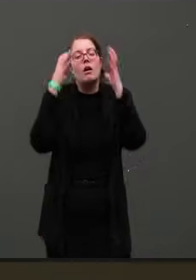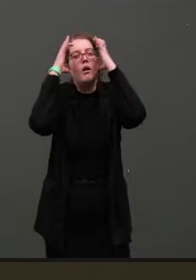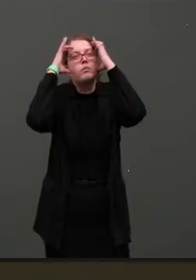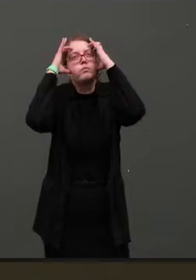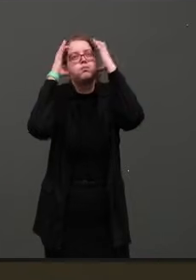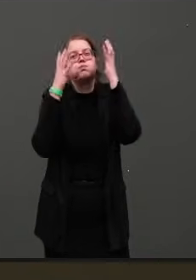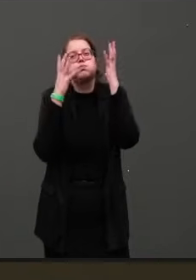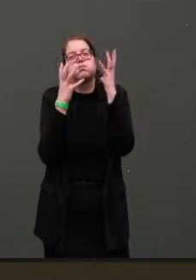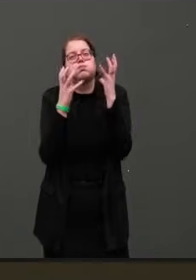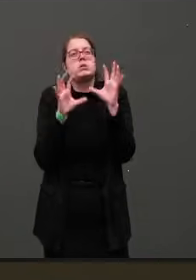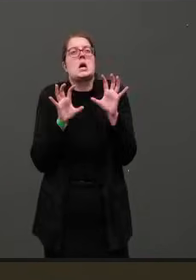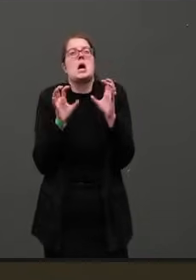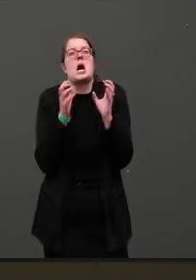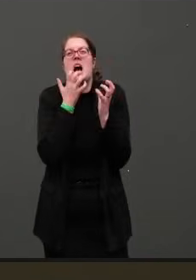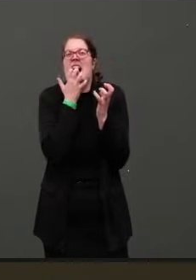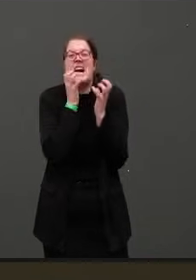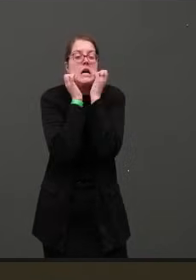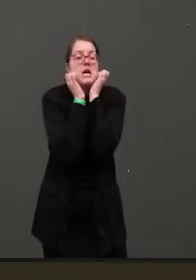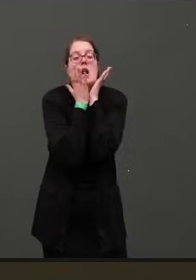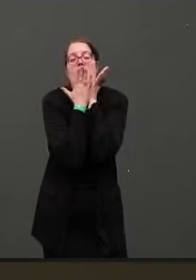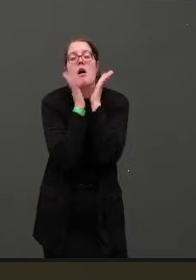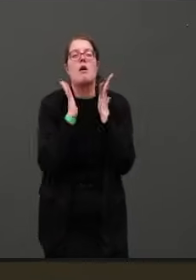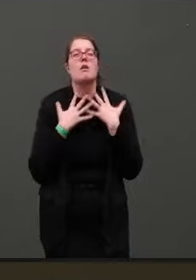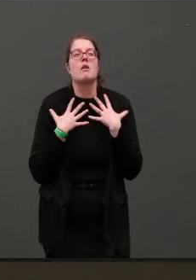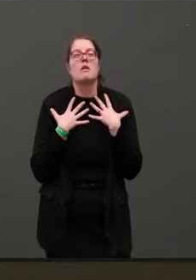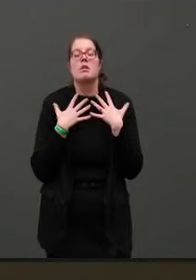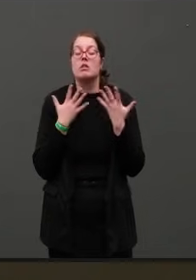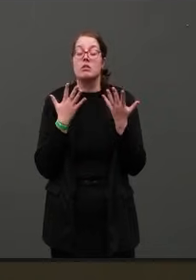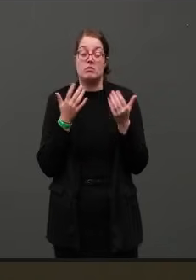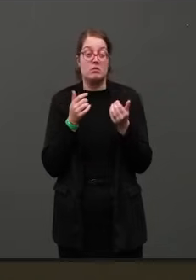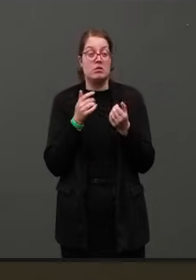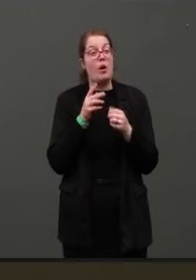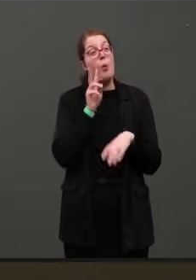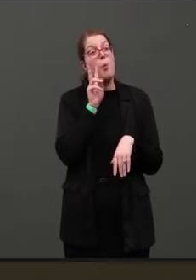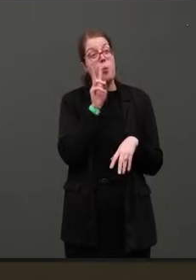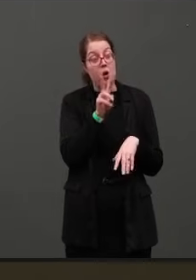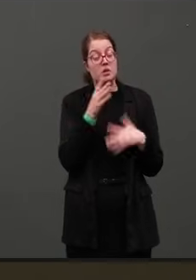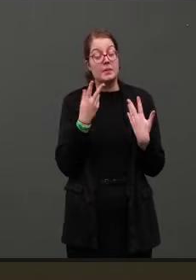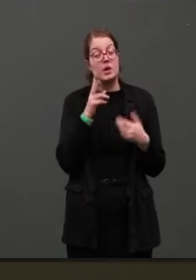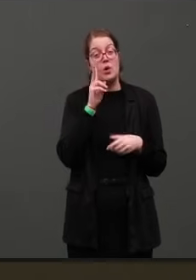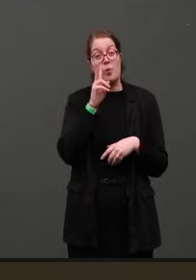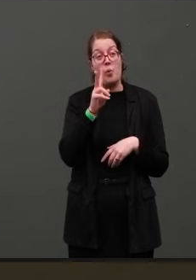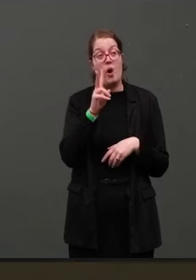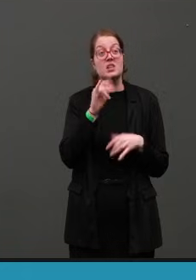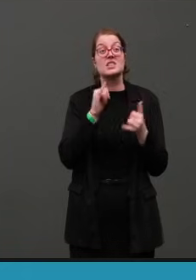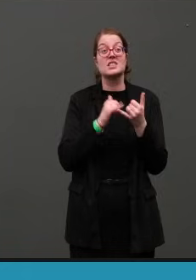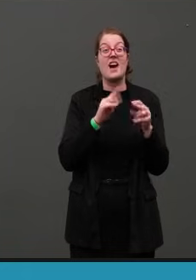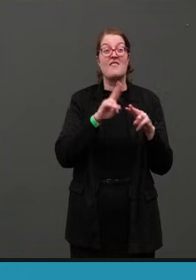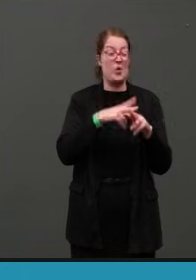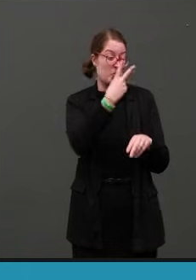arse-numbingly tedious. I would rather watch and have watched Skyfall 20 times before suffering through